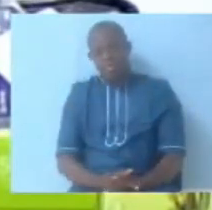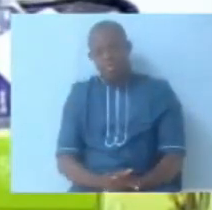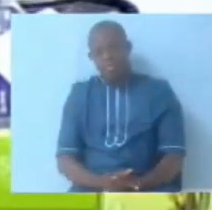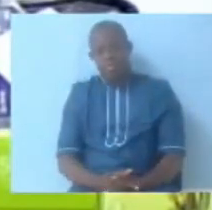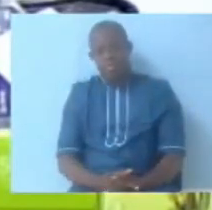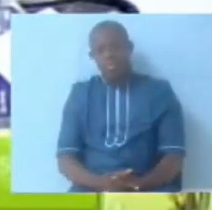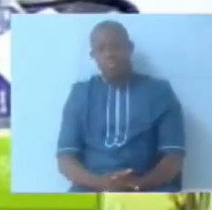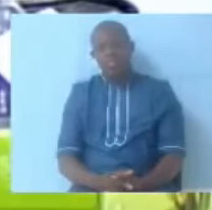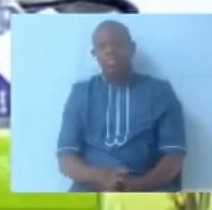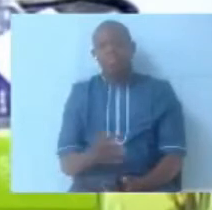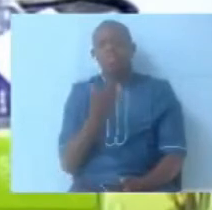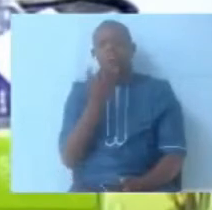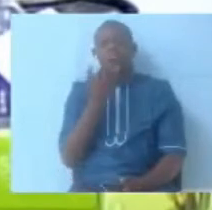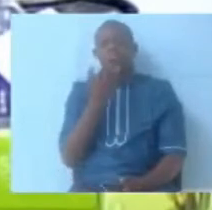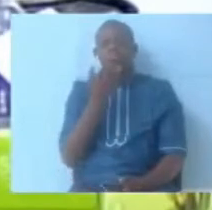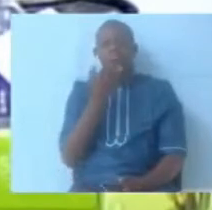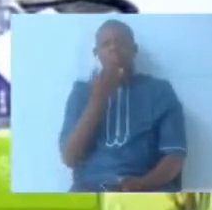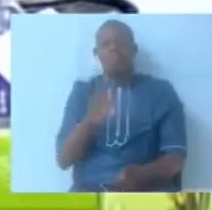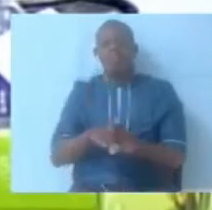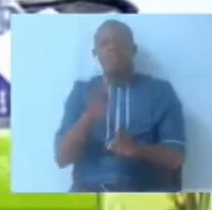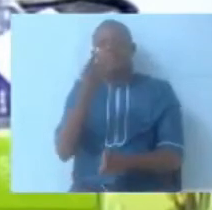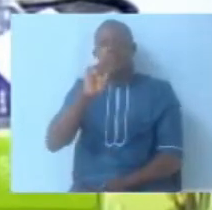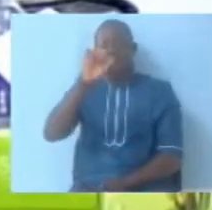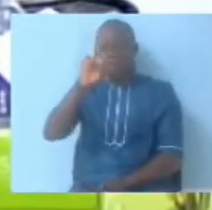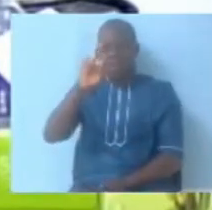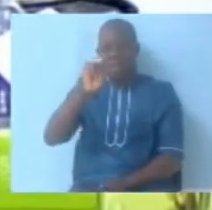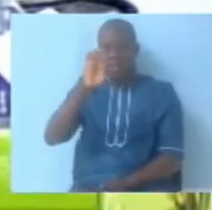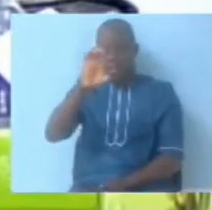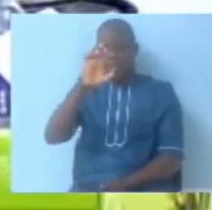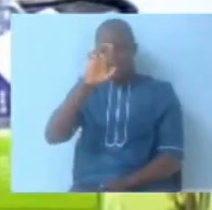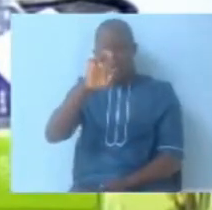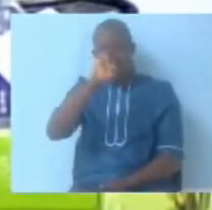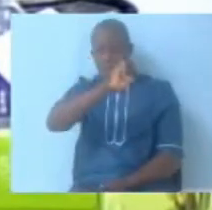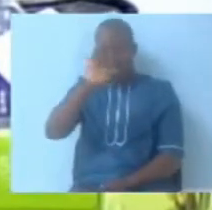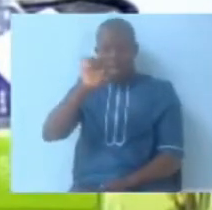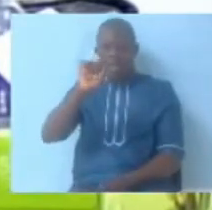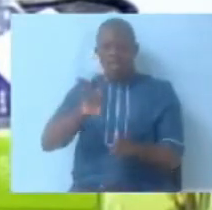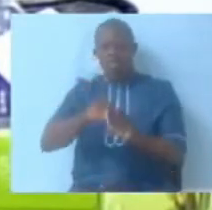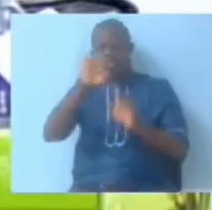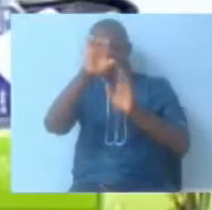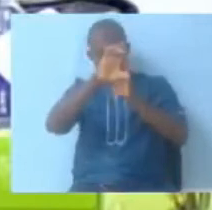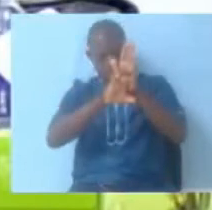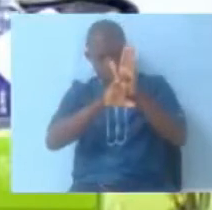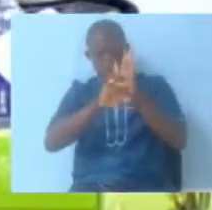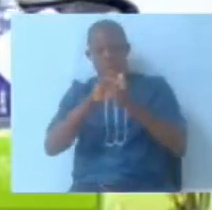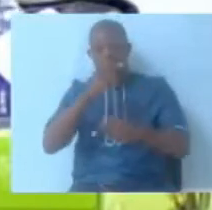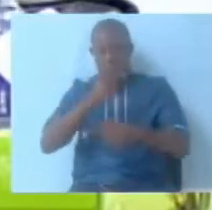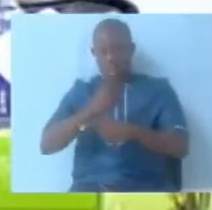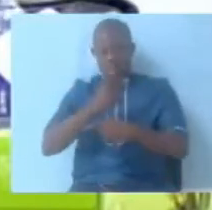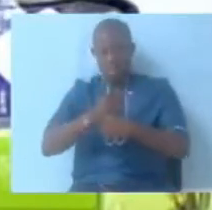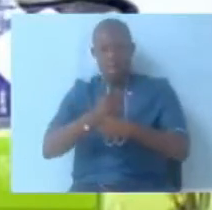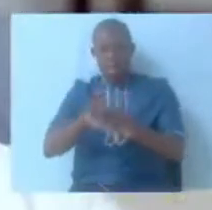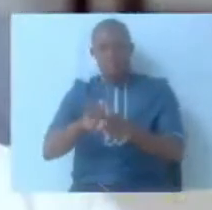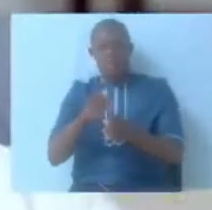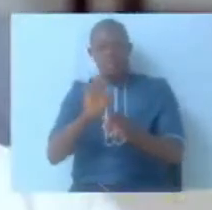Sorry, may I apologize. The first decree was the Constitution of the Republic of the Gambia Suspension and Modification Decree number 1. Al haketu